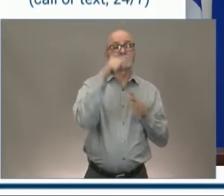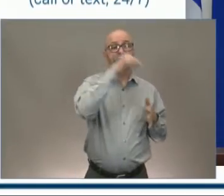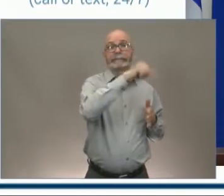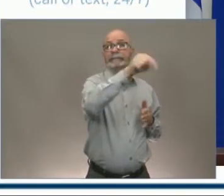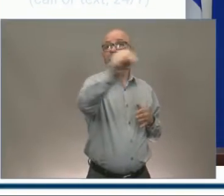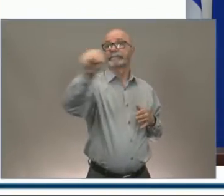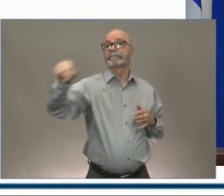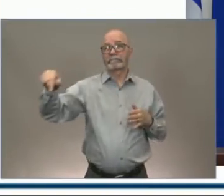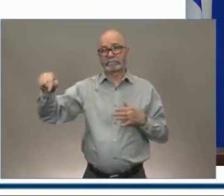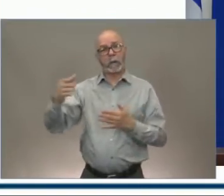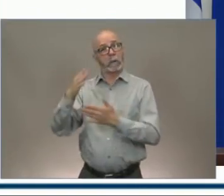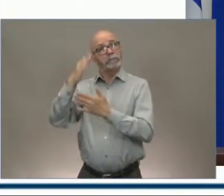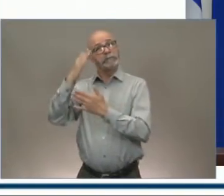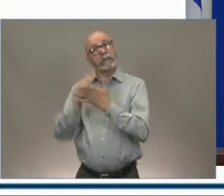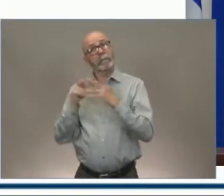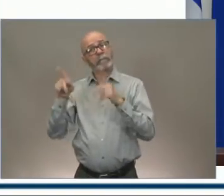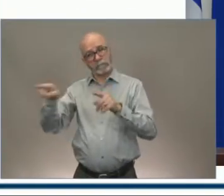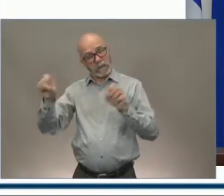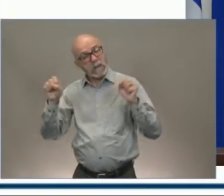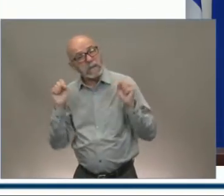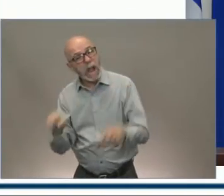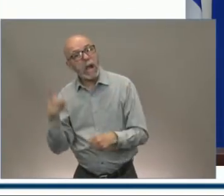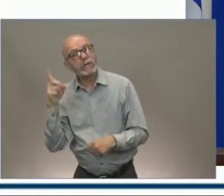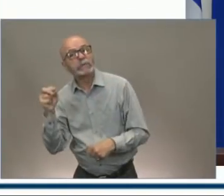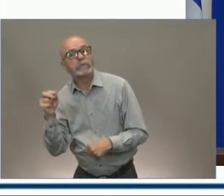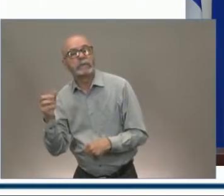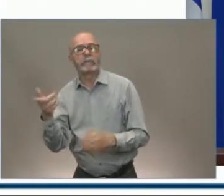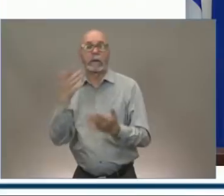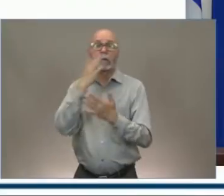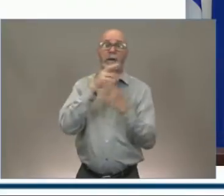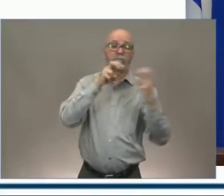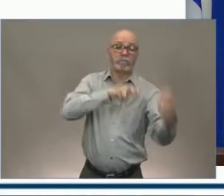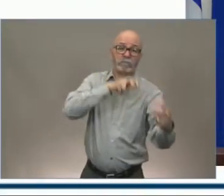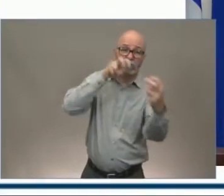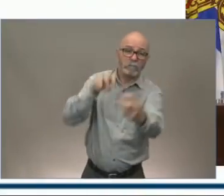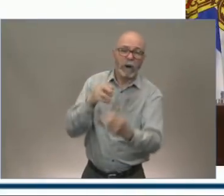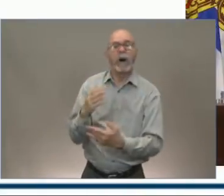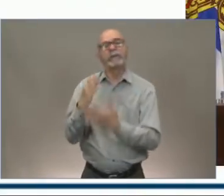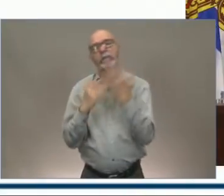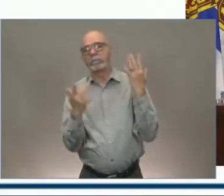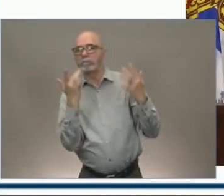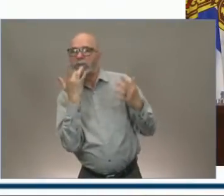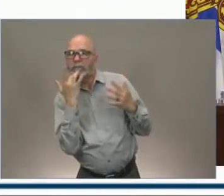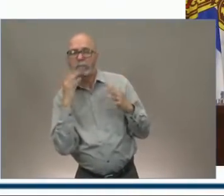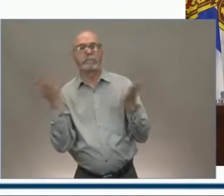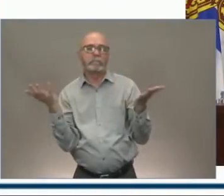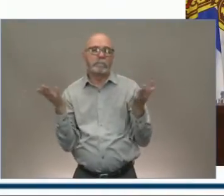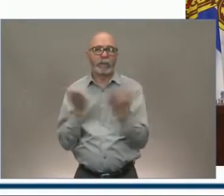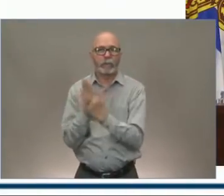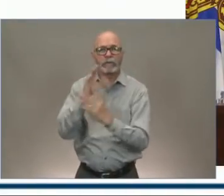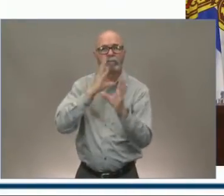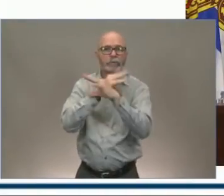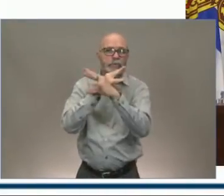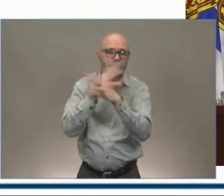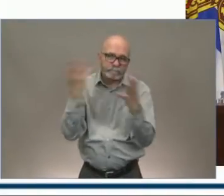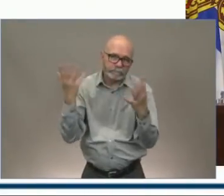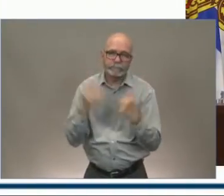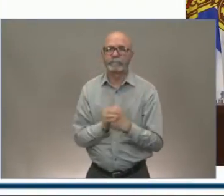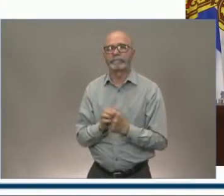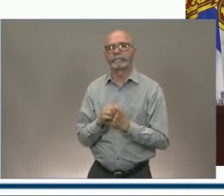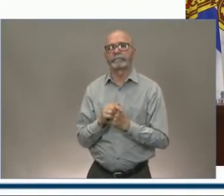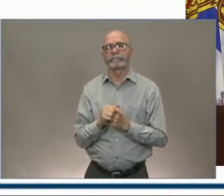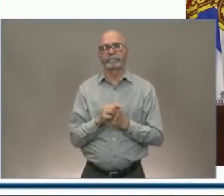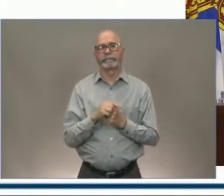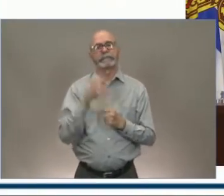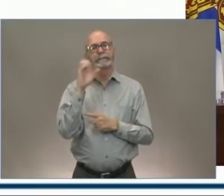for the upcoming House session. So I look forward to how those discussions evolve. Next question will go to Mike Gorman with CBC. I don't know who wants